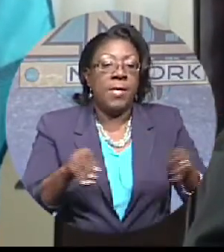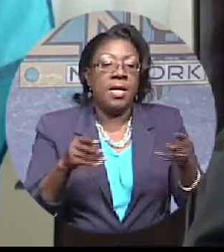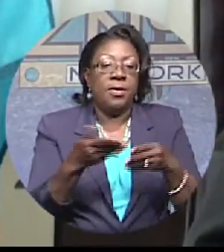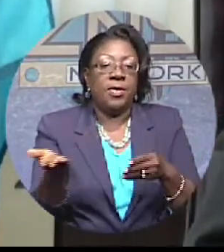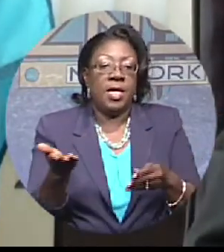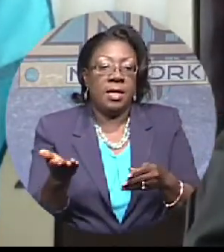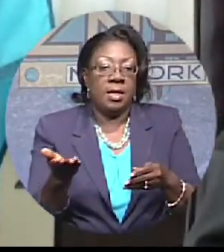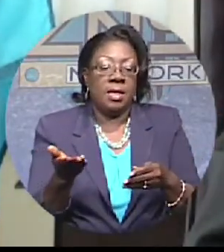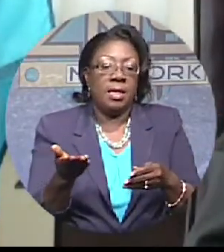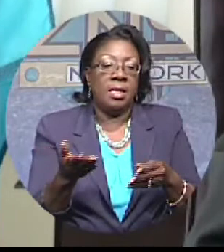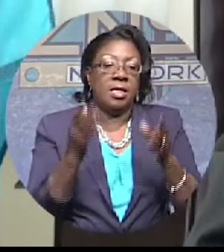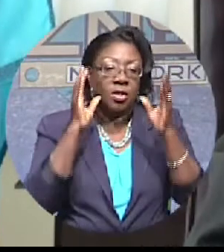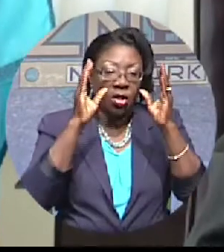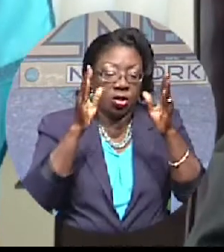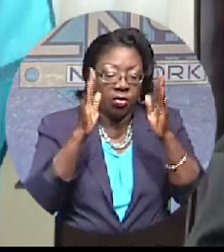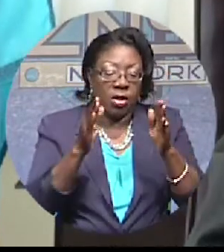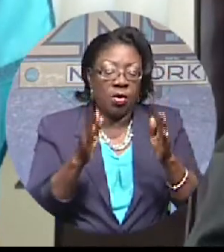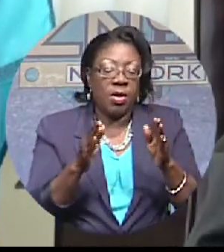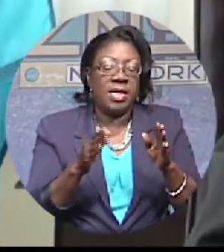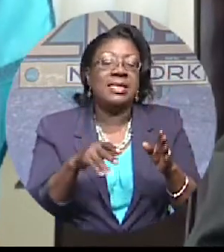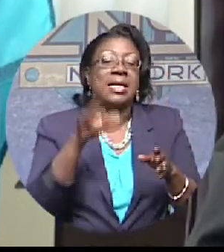nobody's in the detention center.